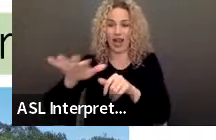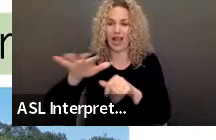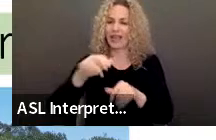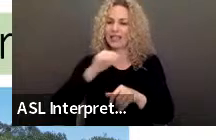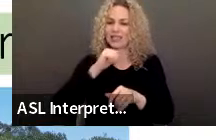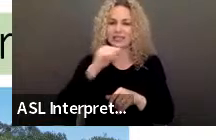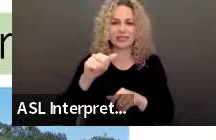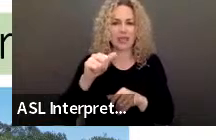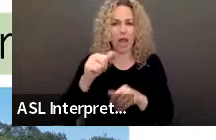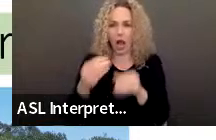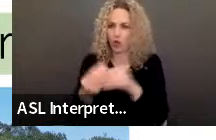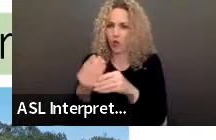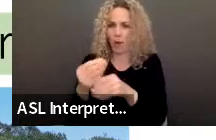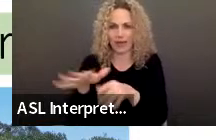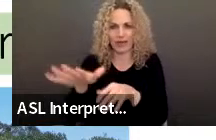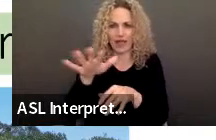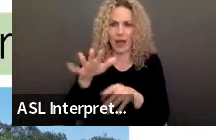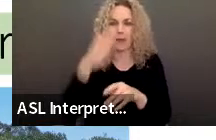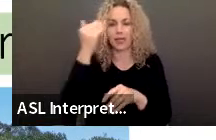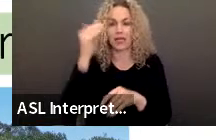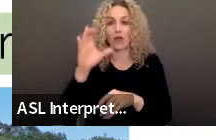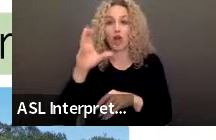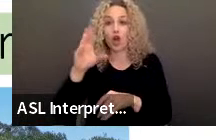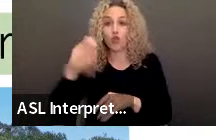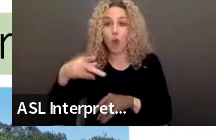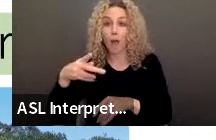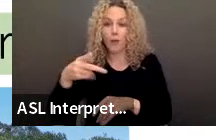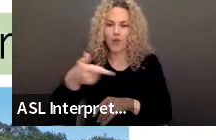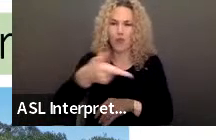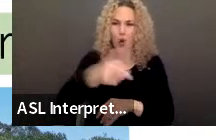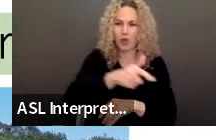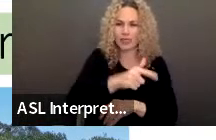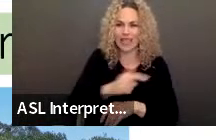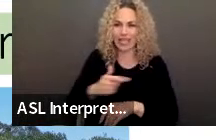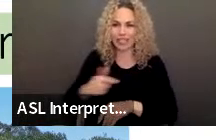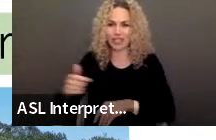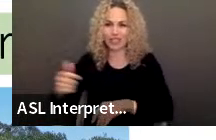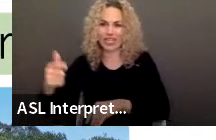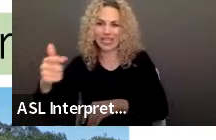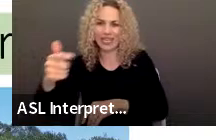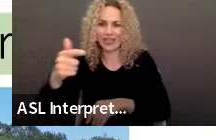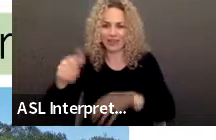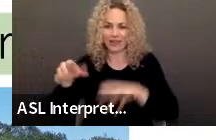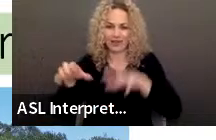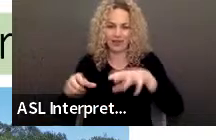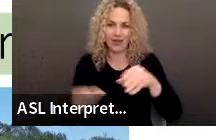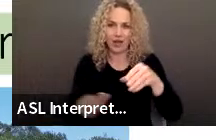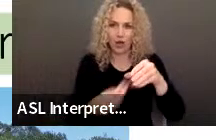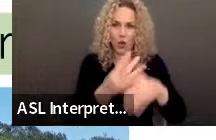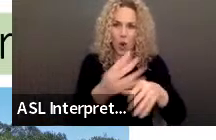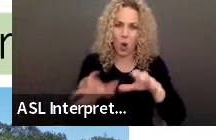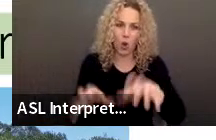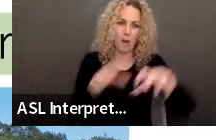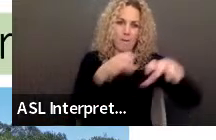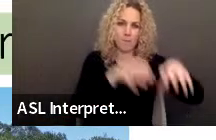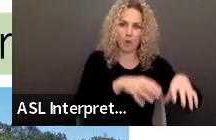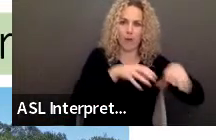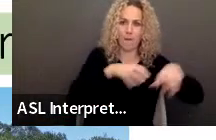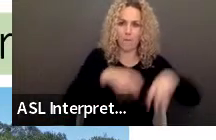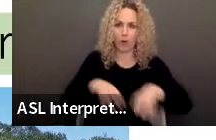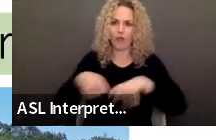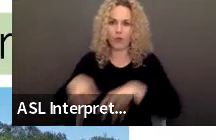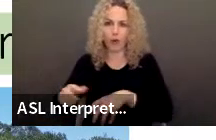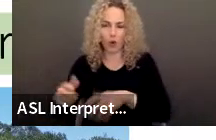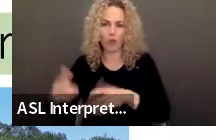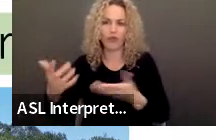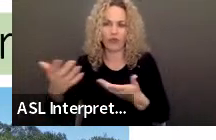cropped currently, but because of our crop rotation plan, things move throughout the farm based on plant families. The